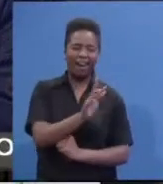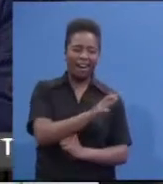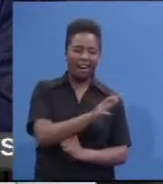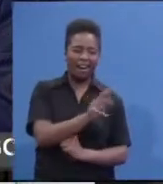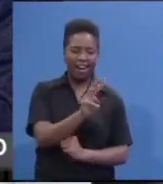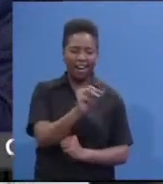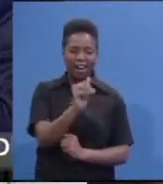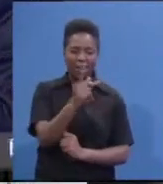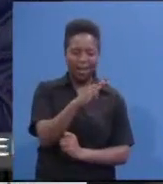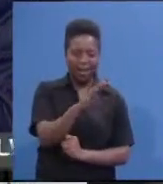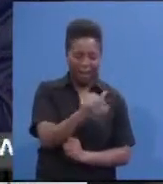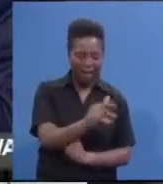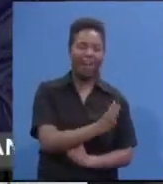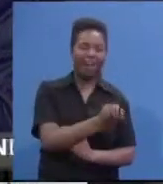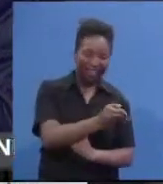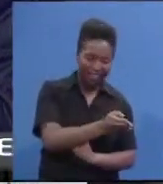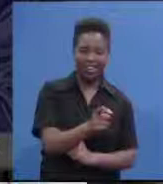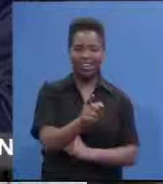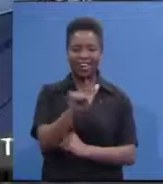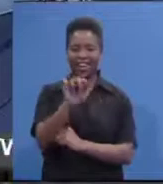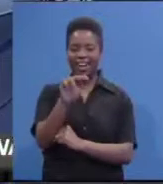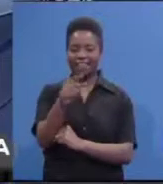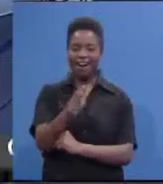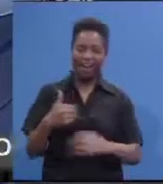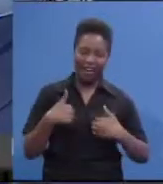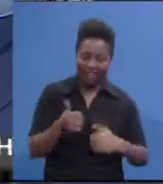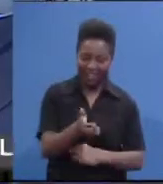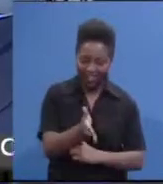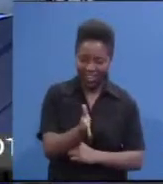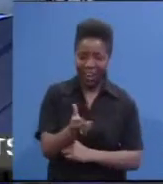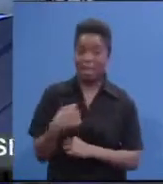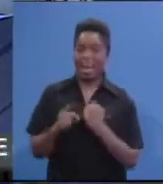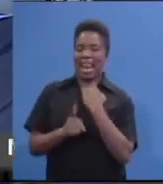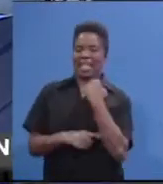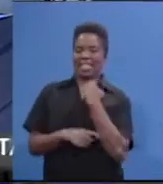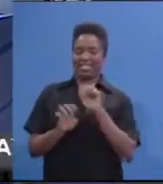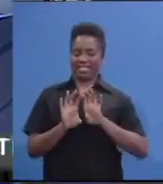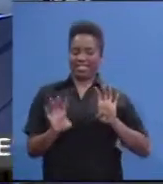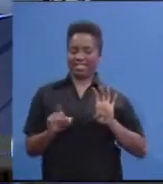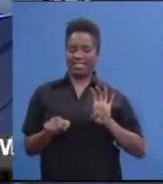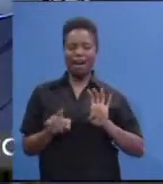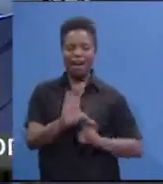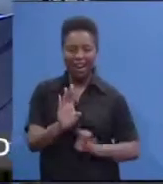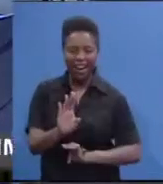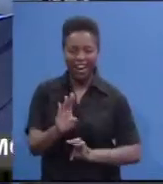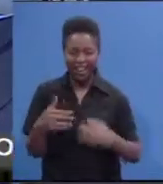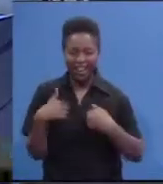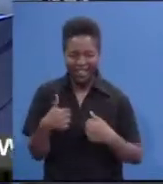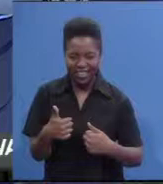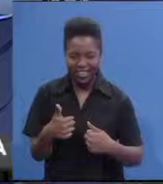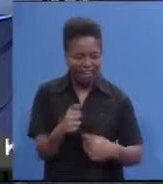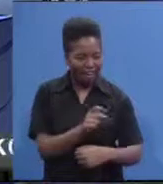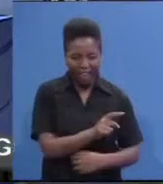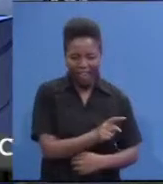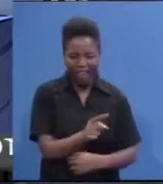you? Leta, how are you? And then he came to us, the last one, Kaifas, how have you been doing? Wow. And he said, all of